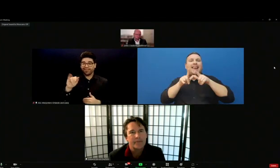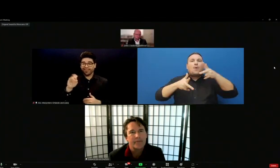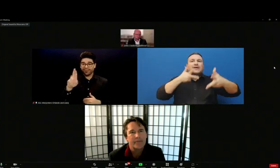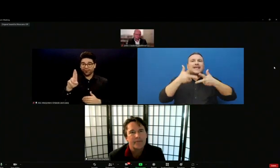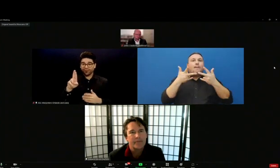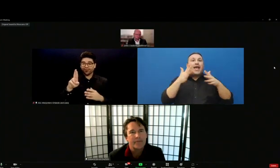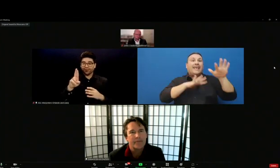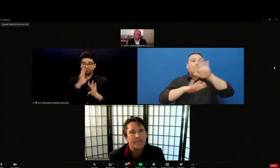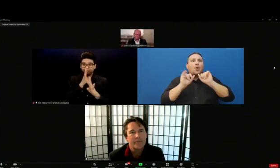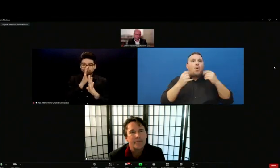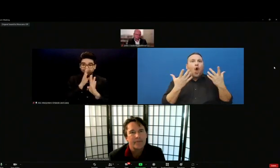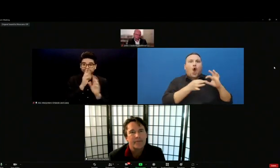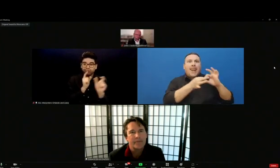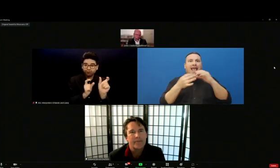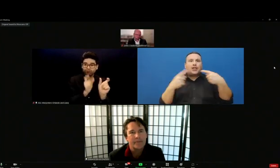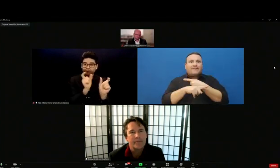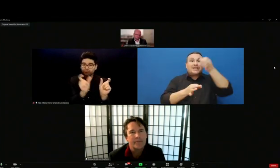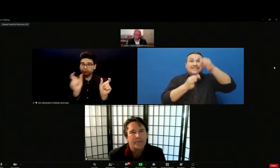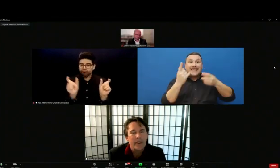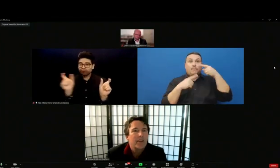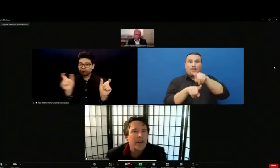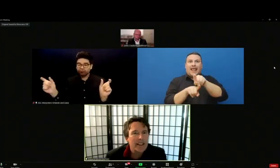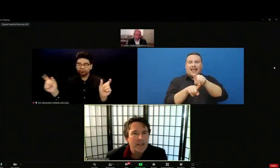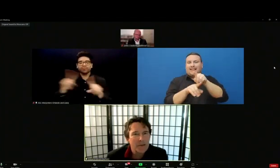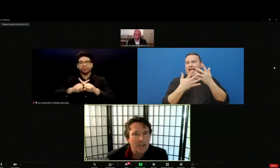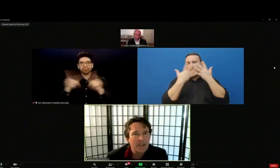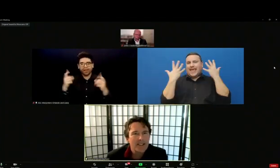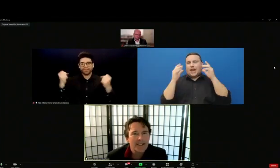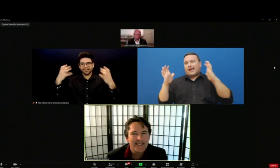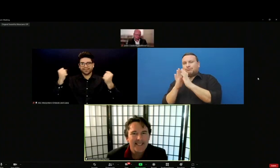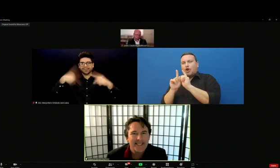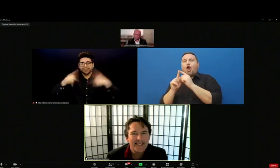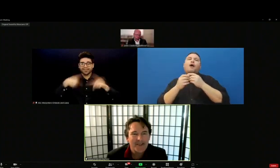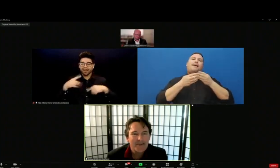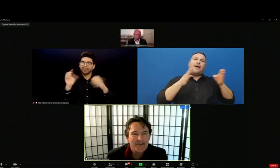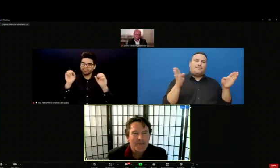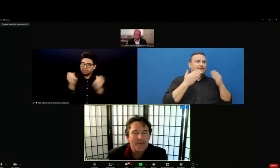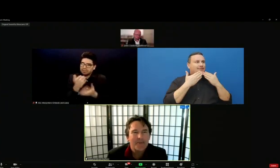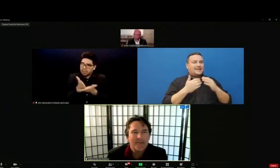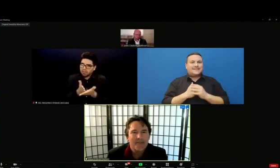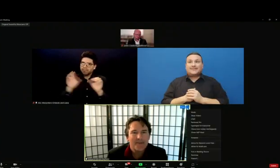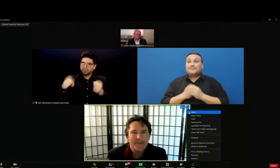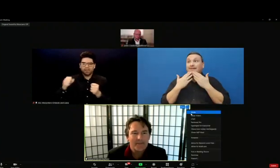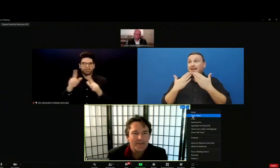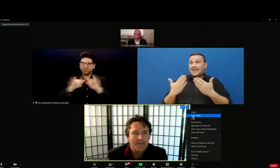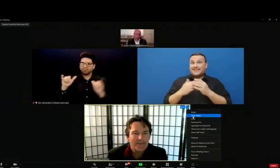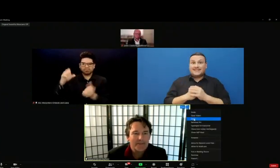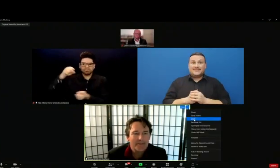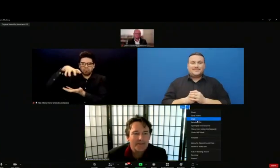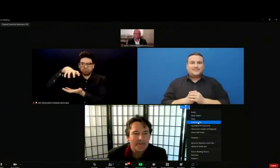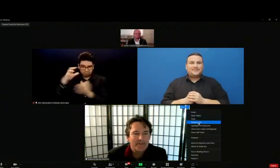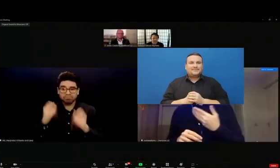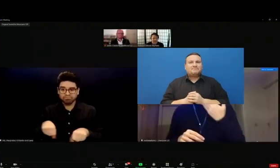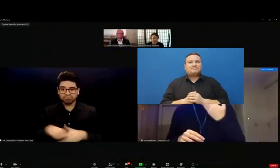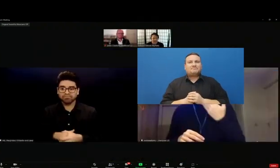connected simultaneously. So okay, thank you very much. Thank you. Thank you. We